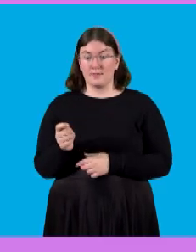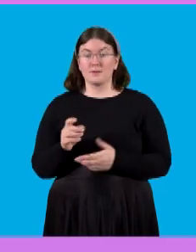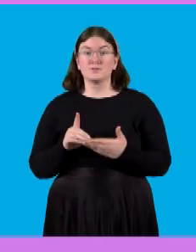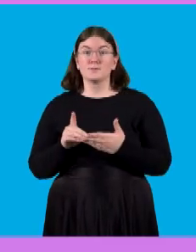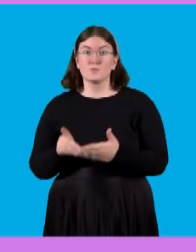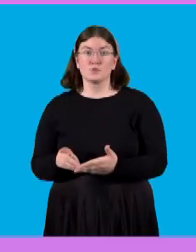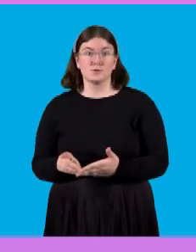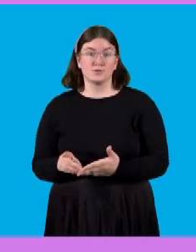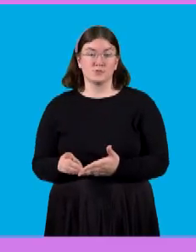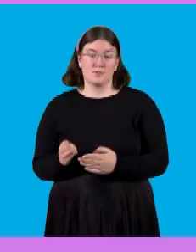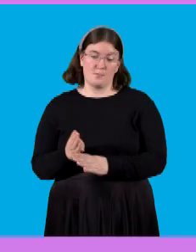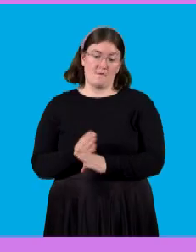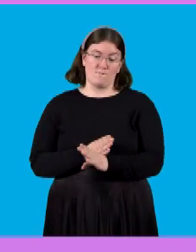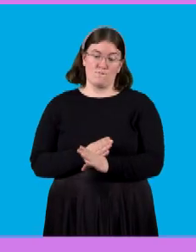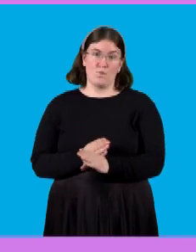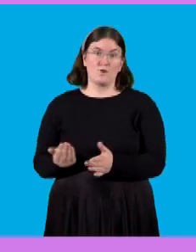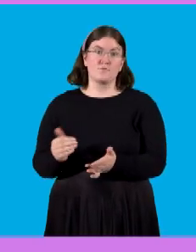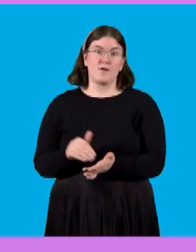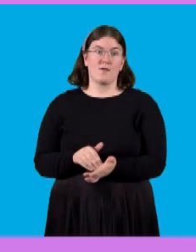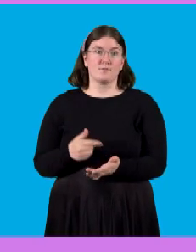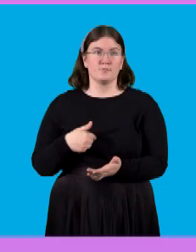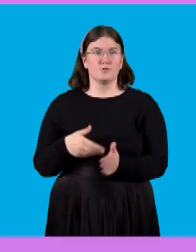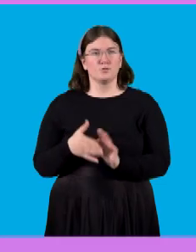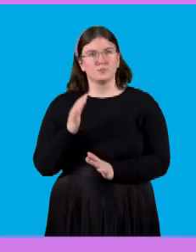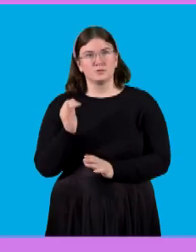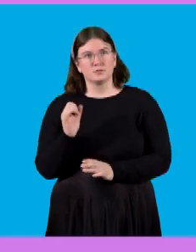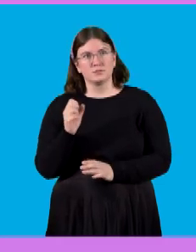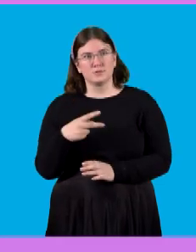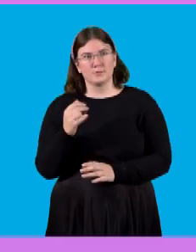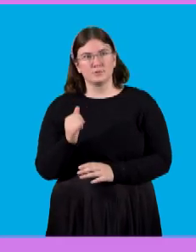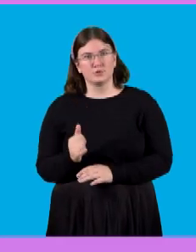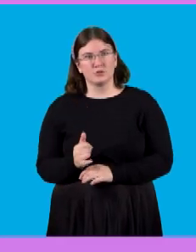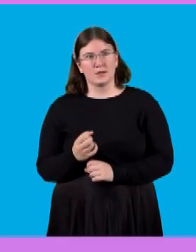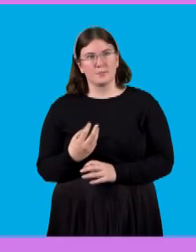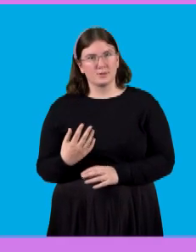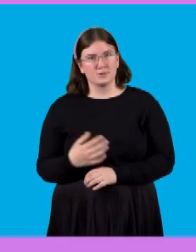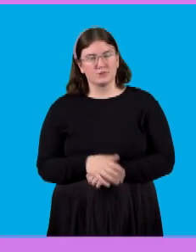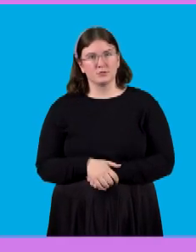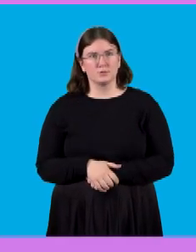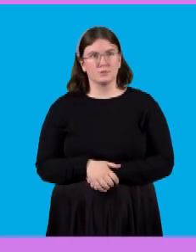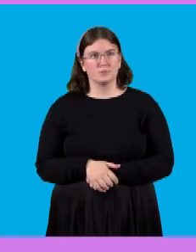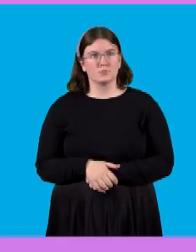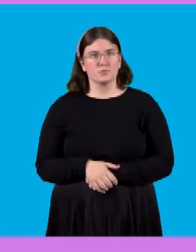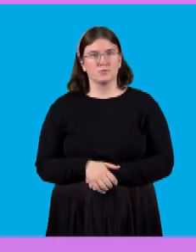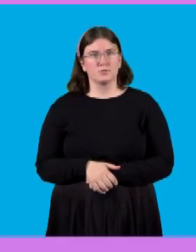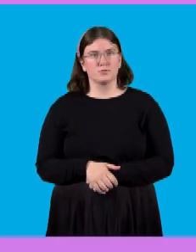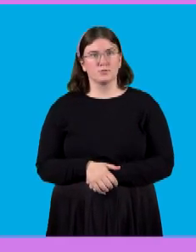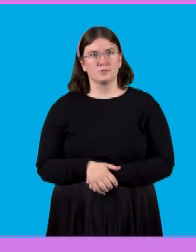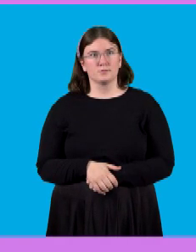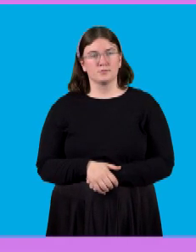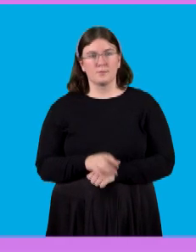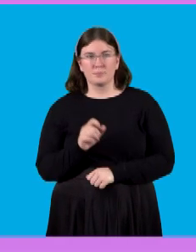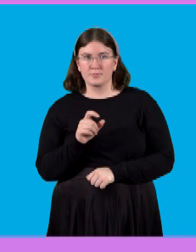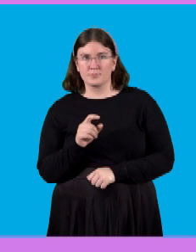they've paid a deposit up front already. Now let me just quickly go and double check that amount. Right, so we'll see that